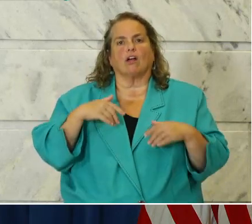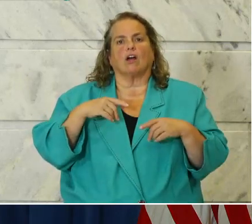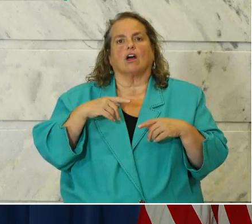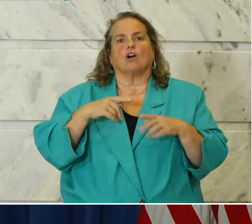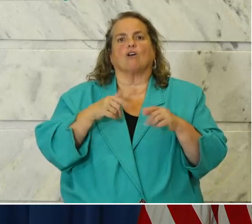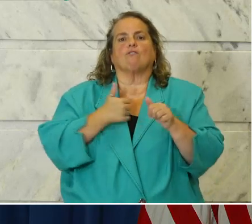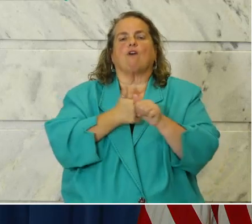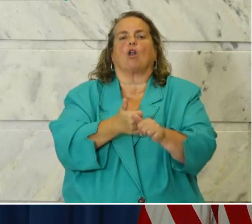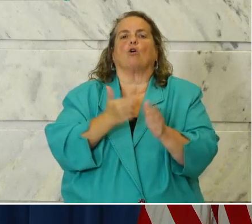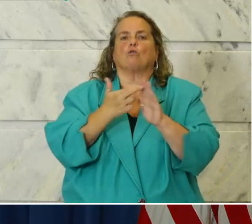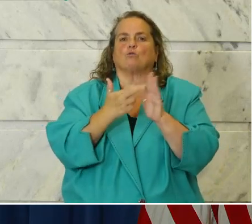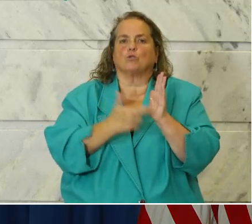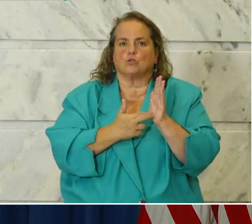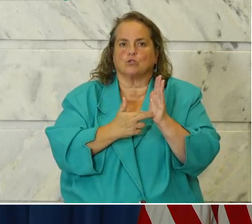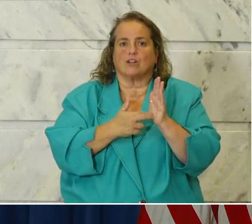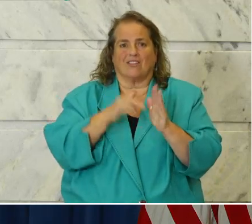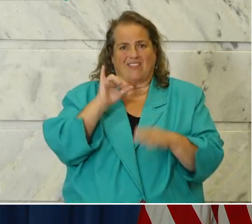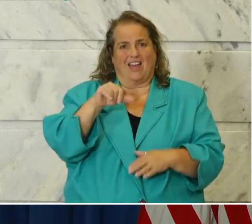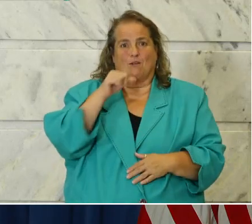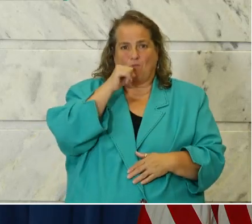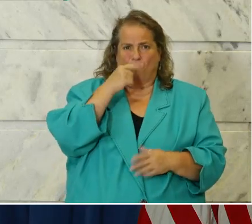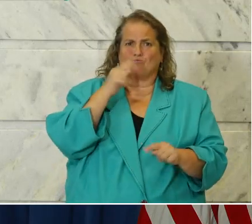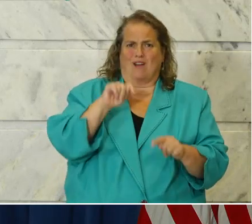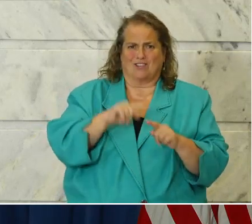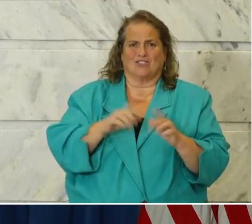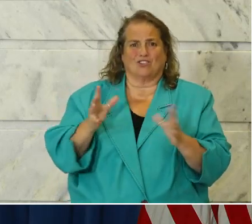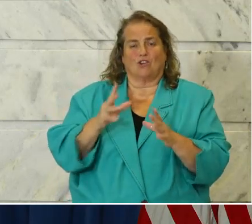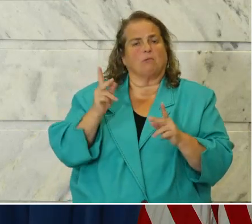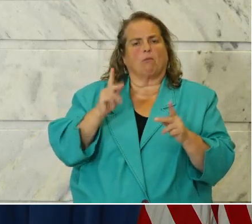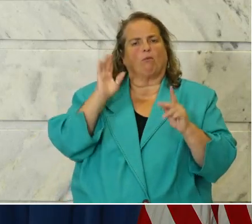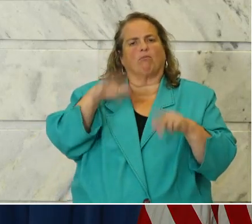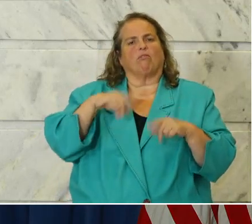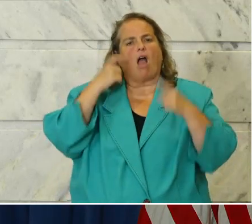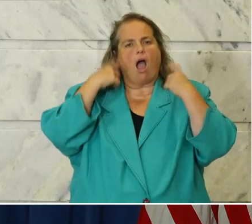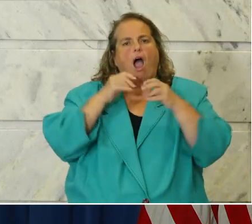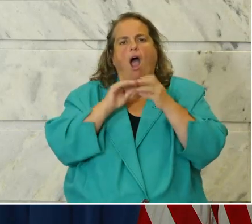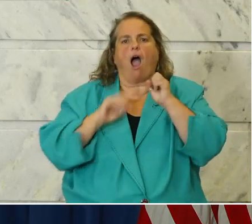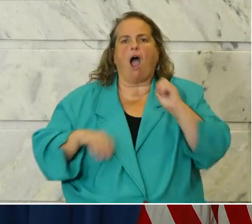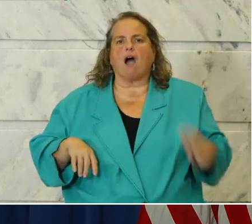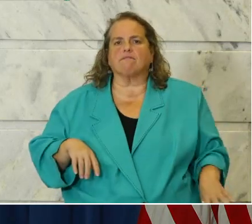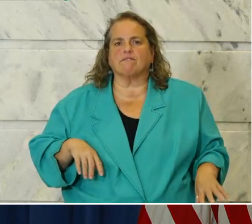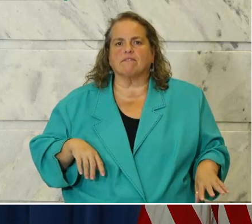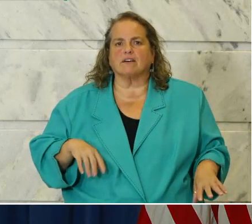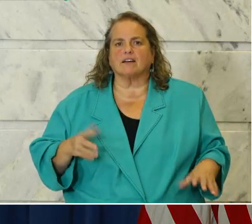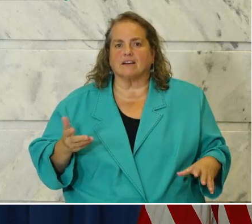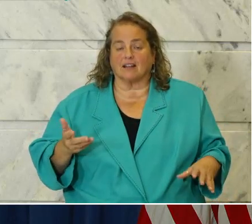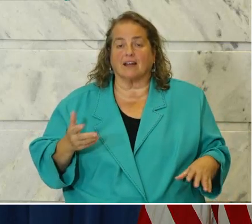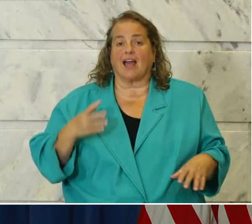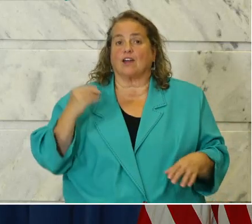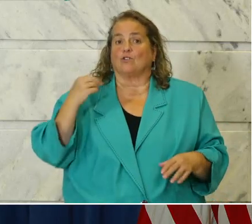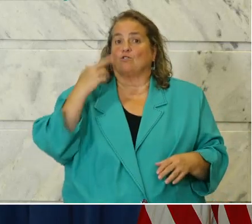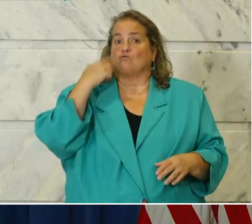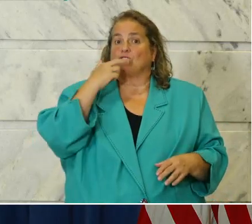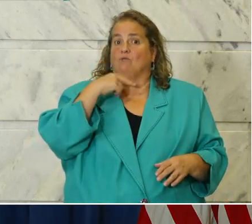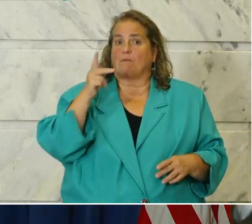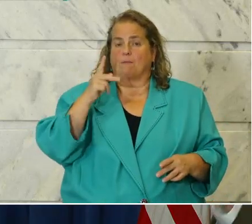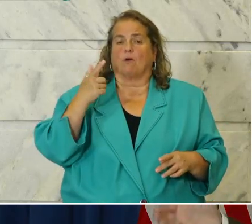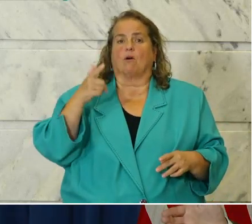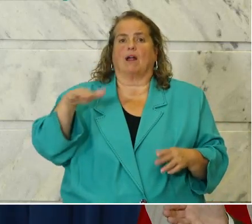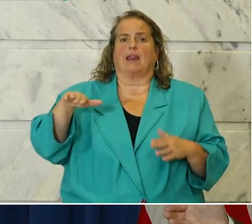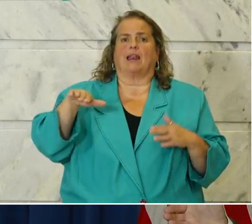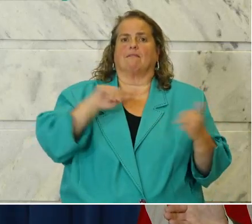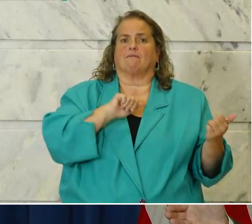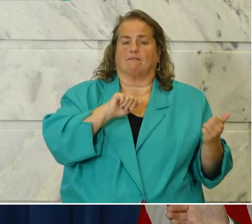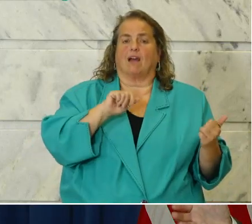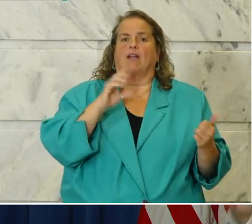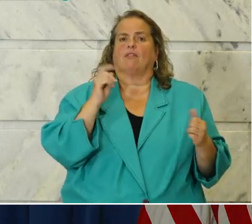probably trying to impose. The other thing we're seeing is on the restaurant side, they tell us that their folks get off and then potentially go